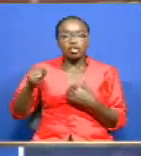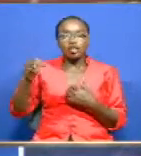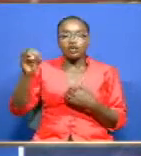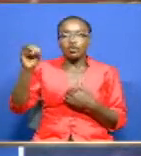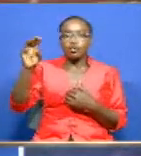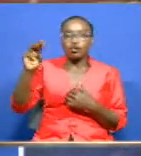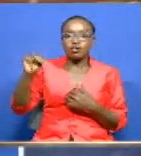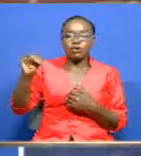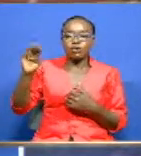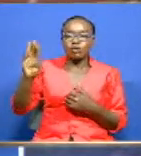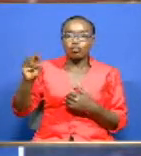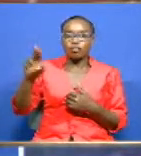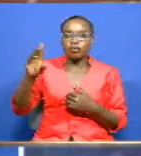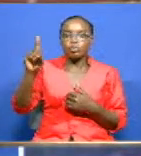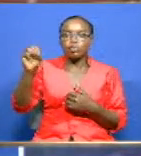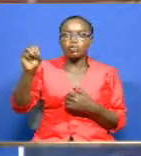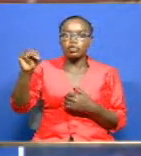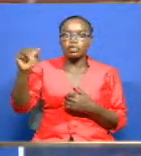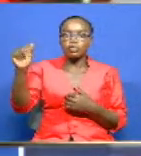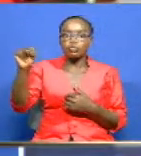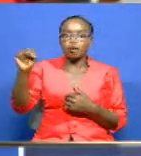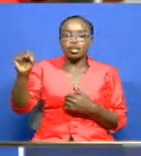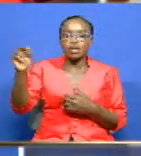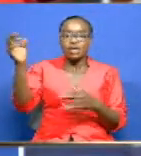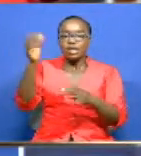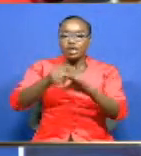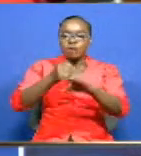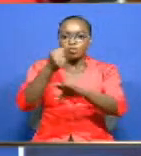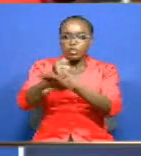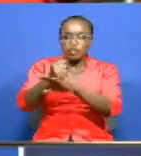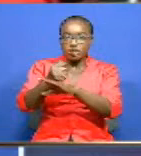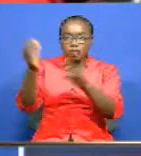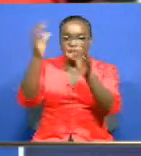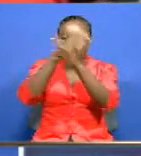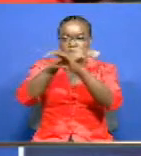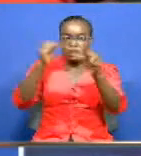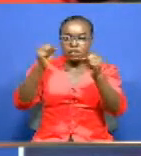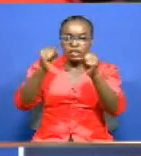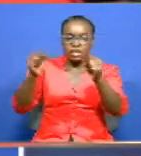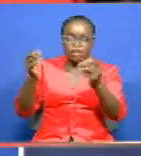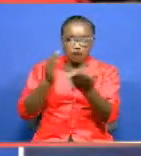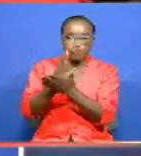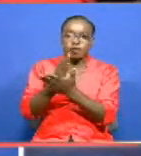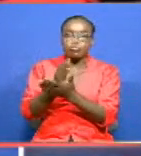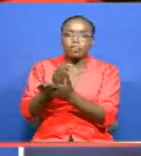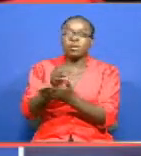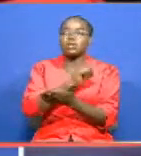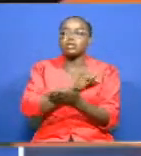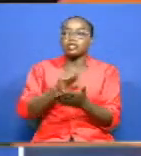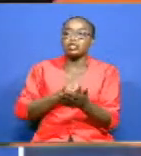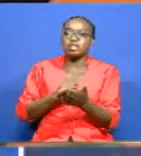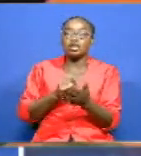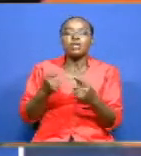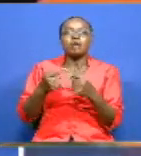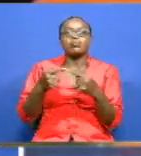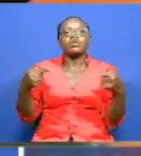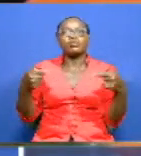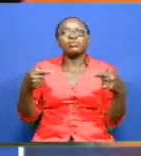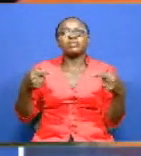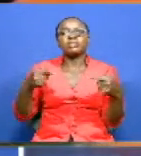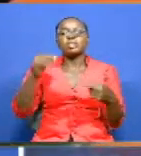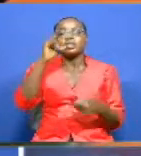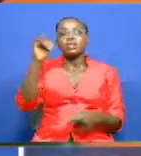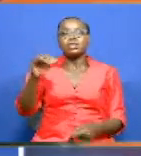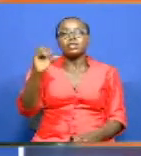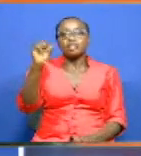appointed by the president with the approval of the Senate. Maraga was of the opinion that the the Judiciary Ombudsman be appointed by the Judicial